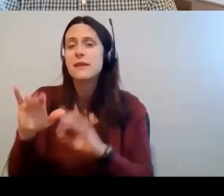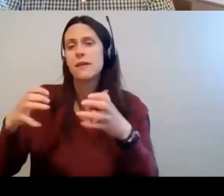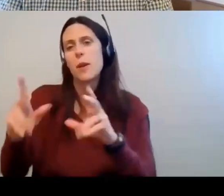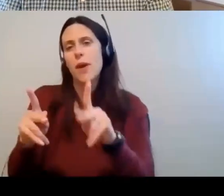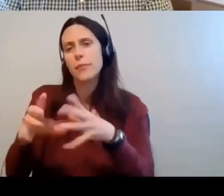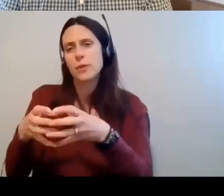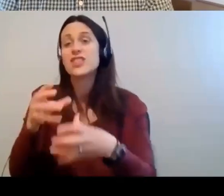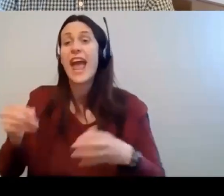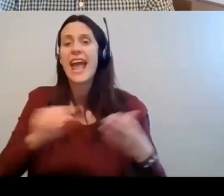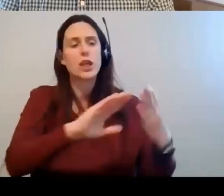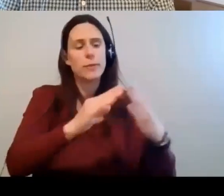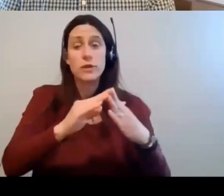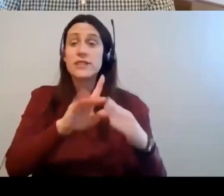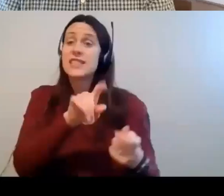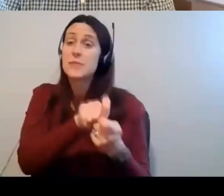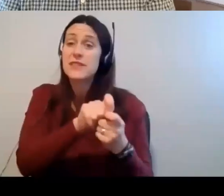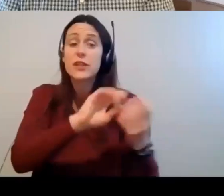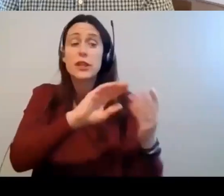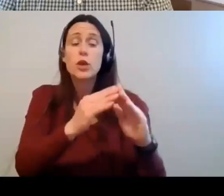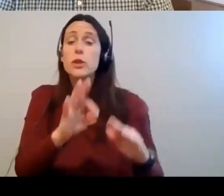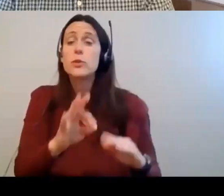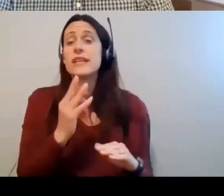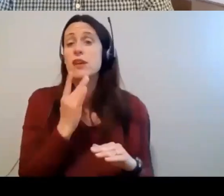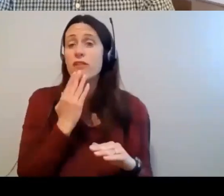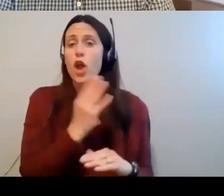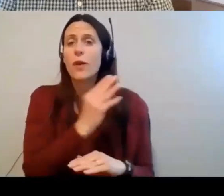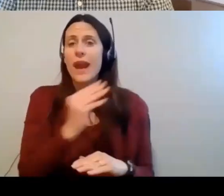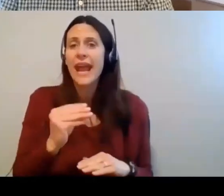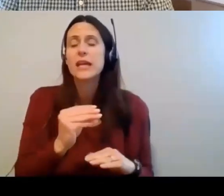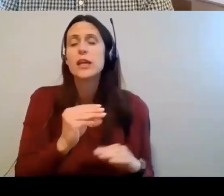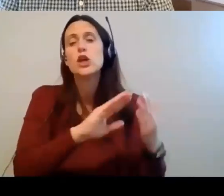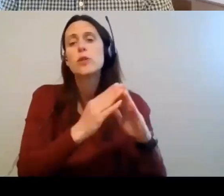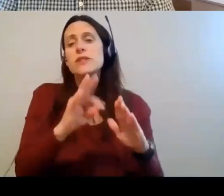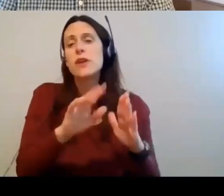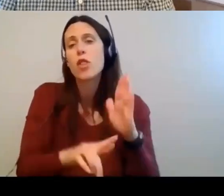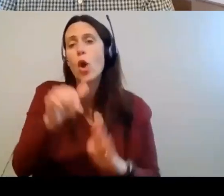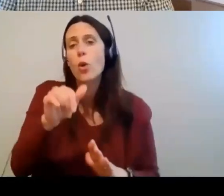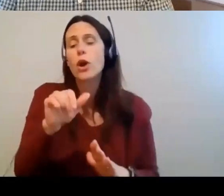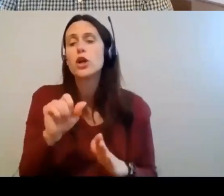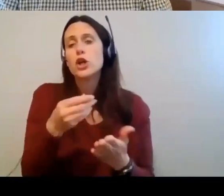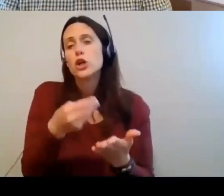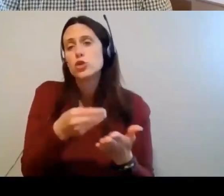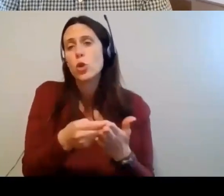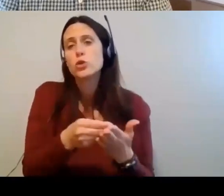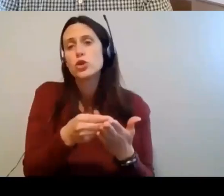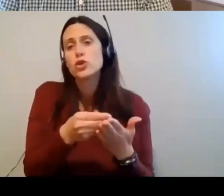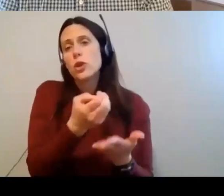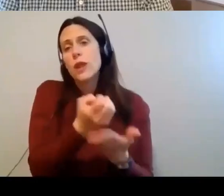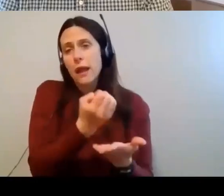specifically about communities of color and communities of lower socioeconomic status, there